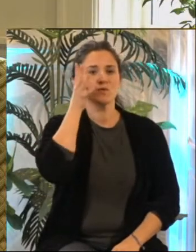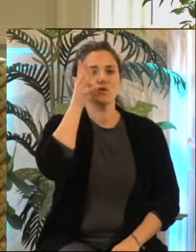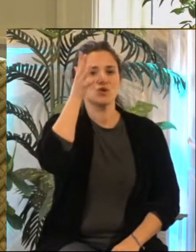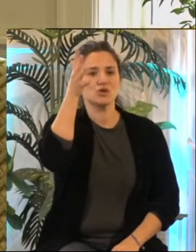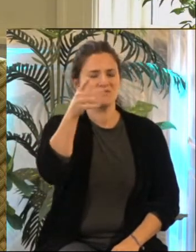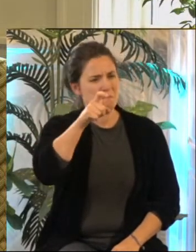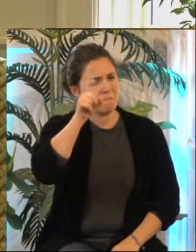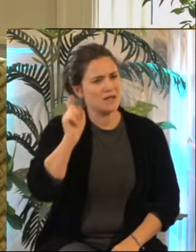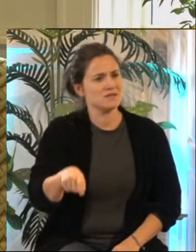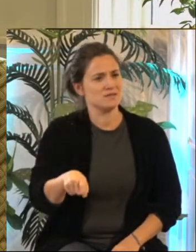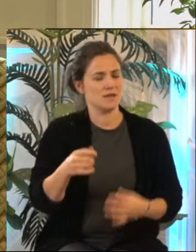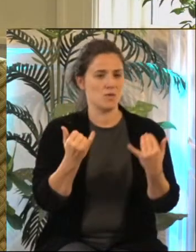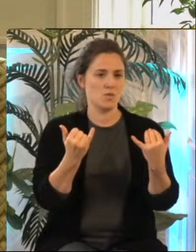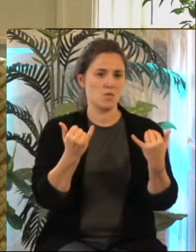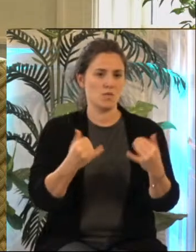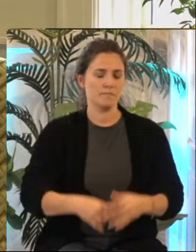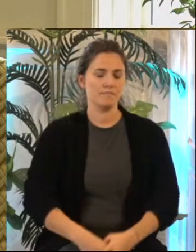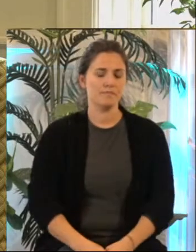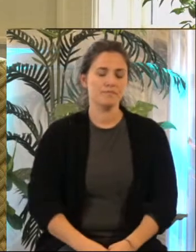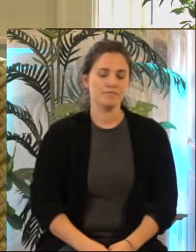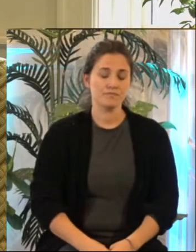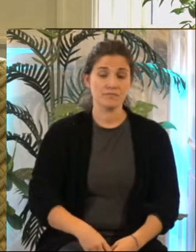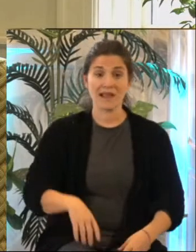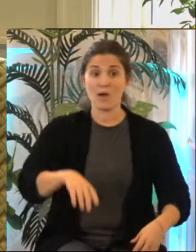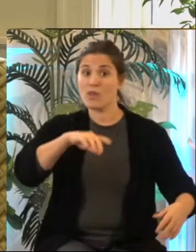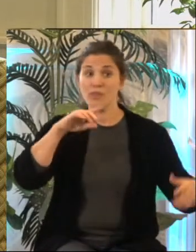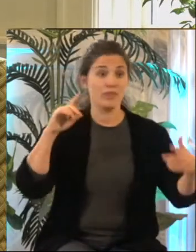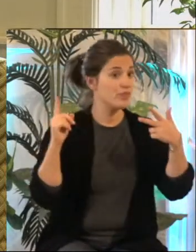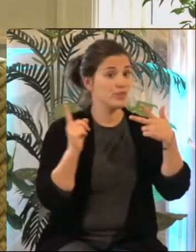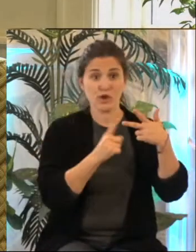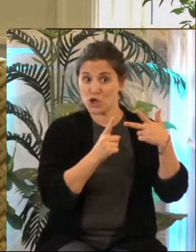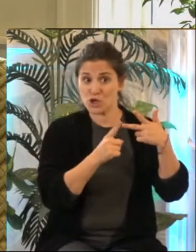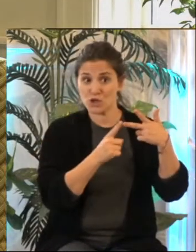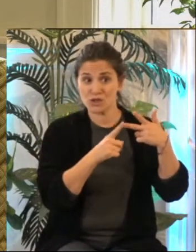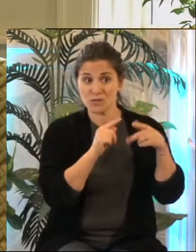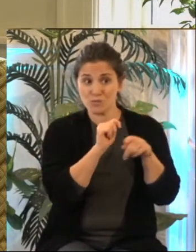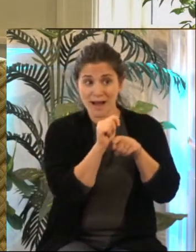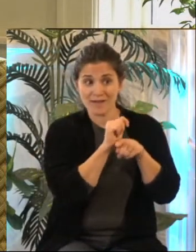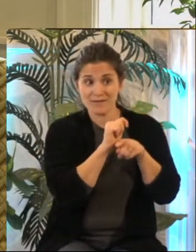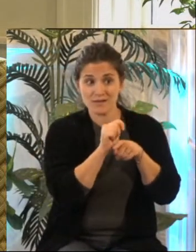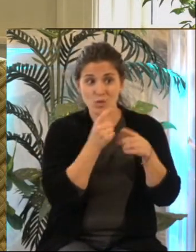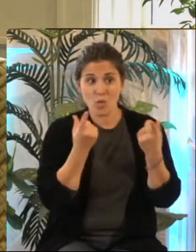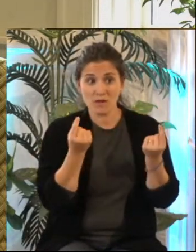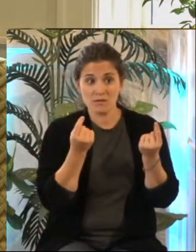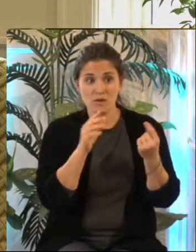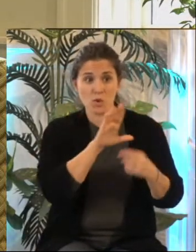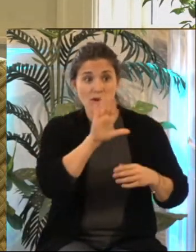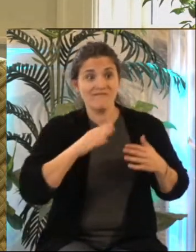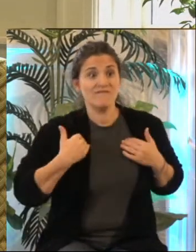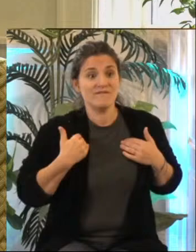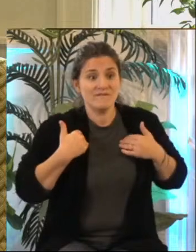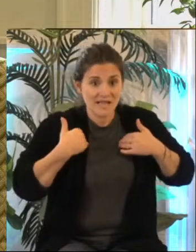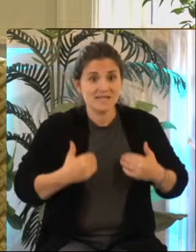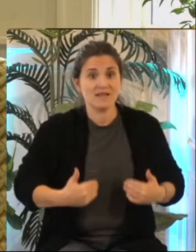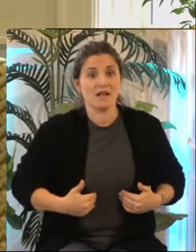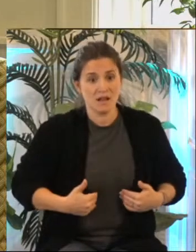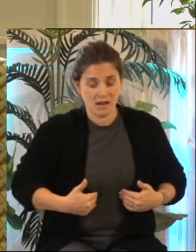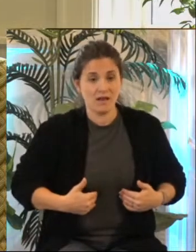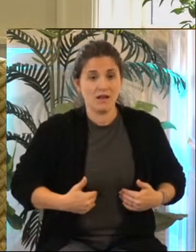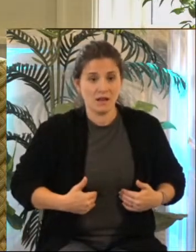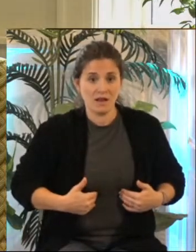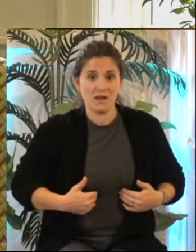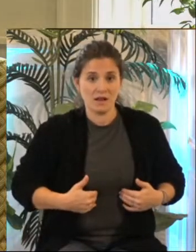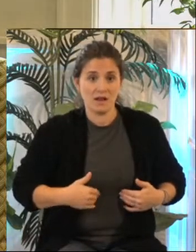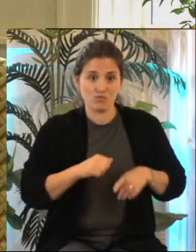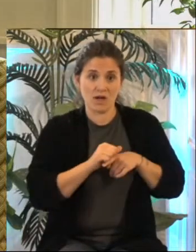the third, is physical conditioning practices. These are practices that keep our body strong and flexible.